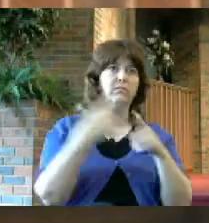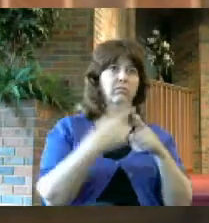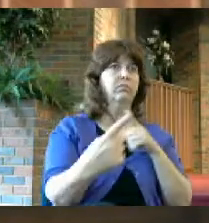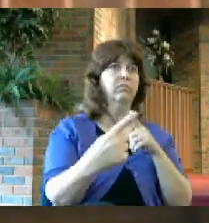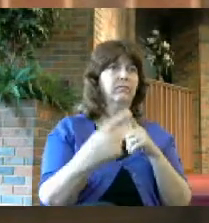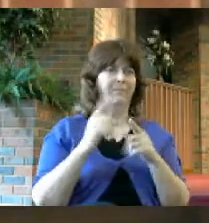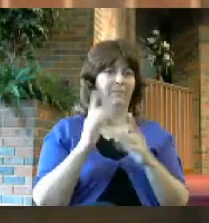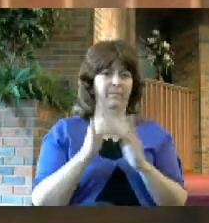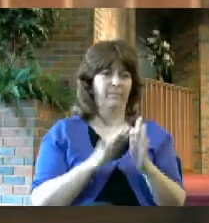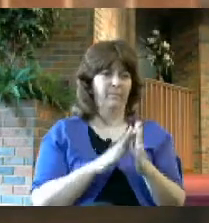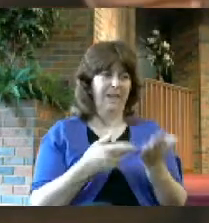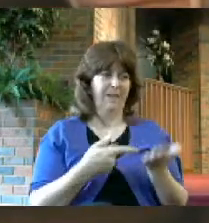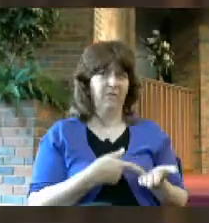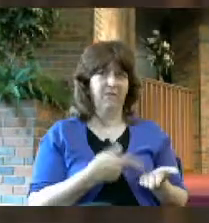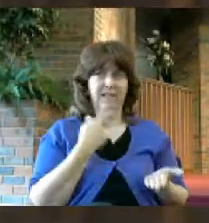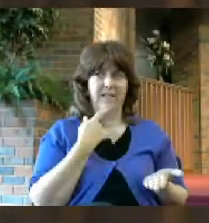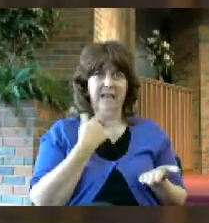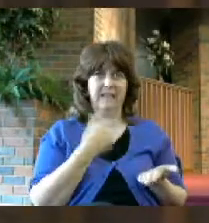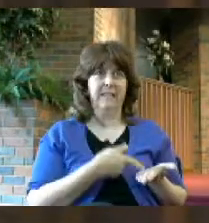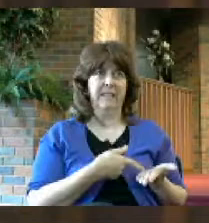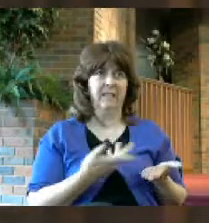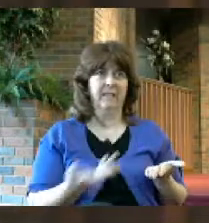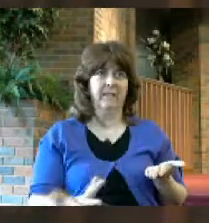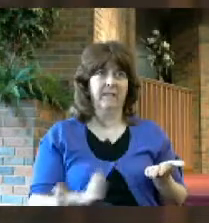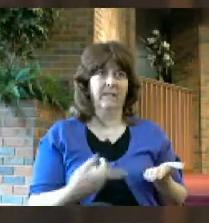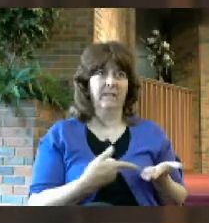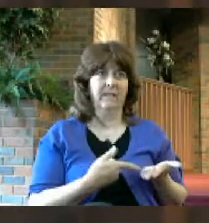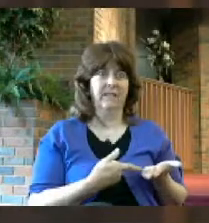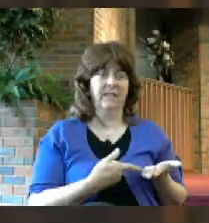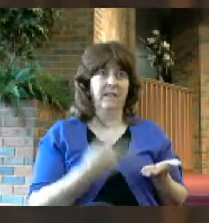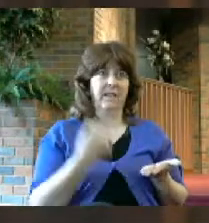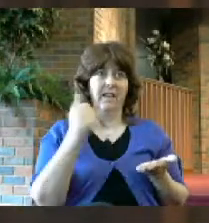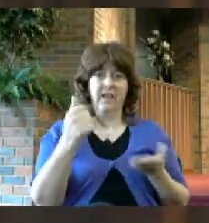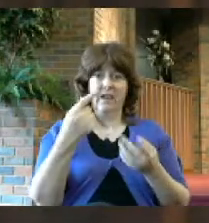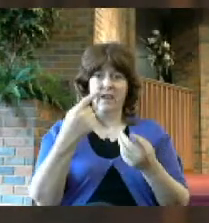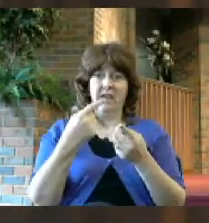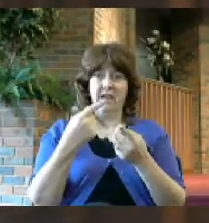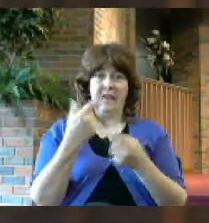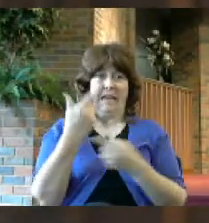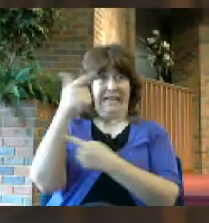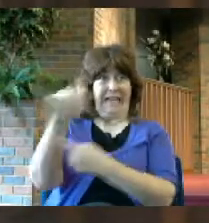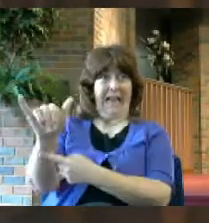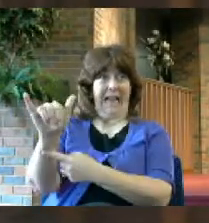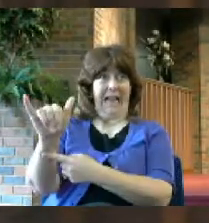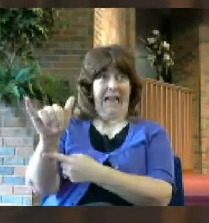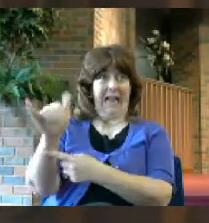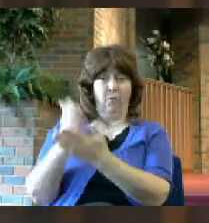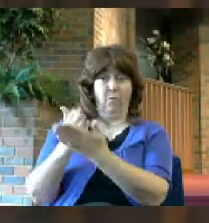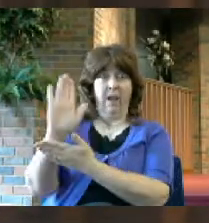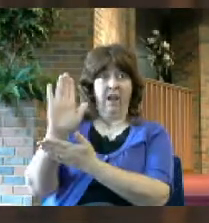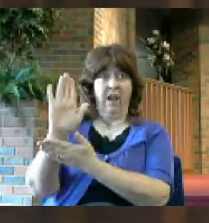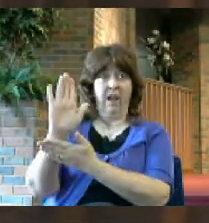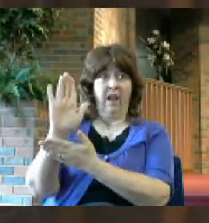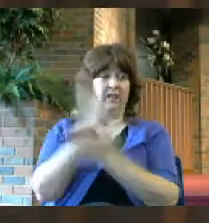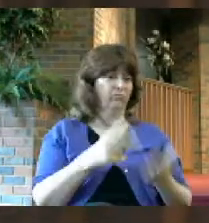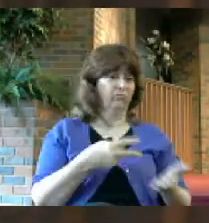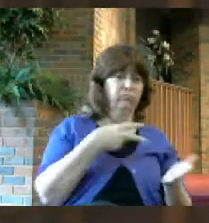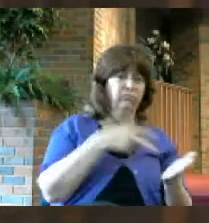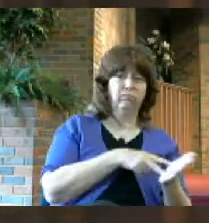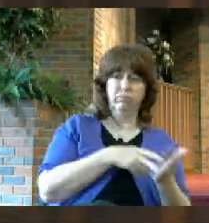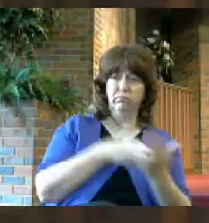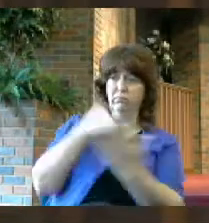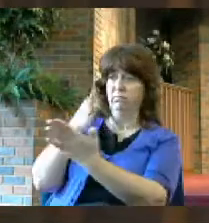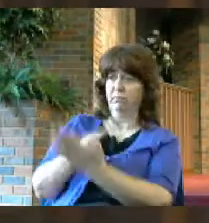anyone is in opposition to gay rights, you're gonna create some enemies who are loud and